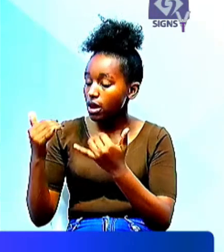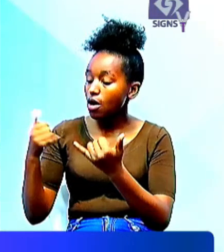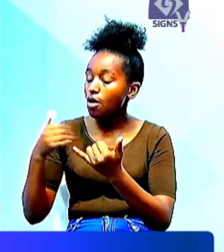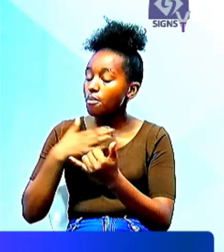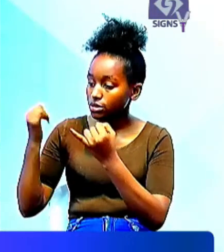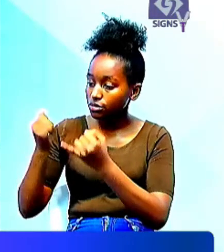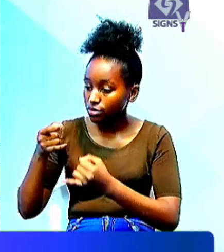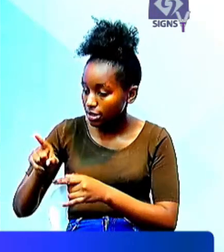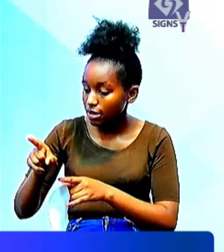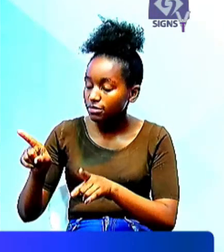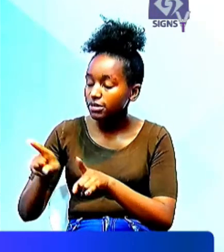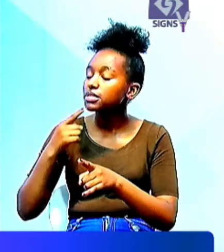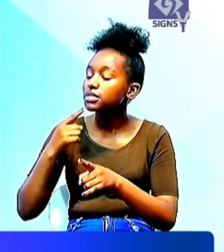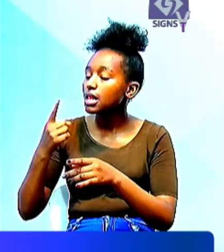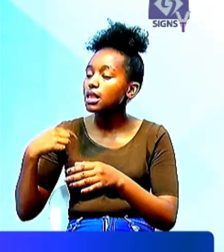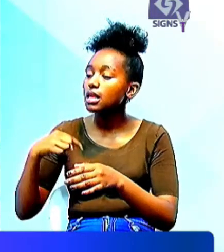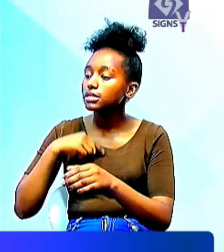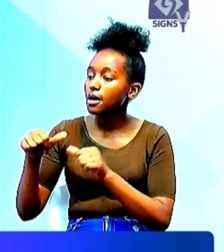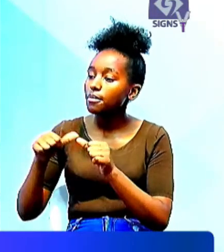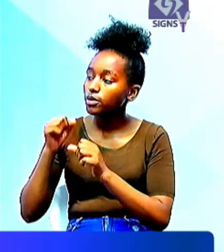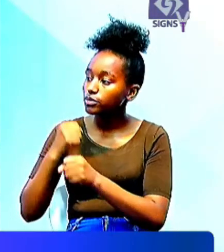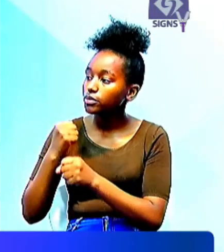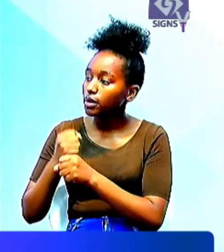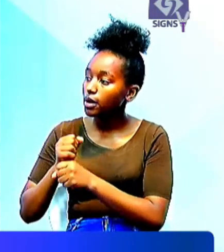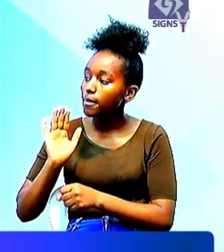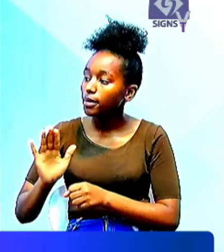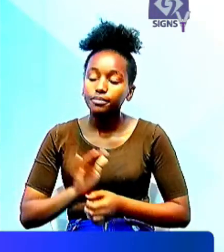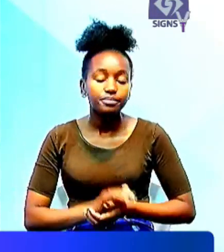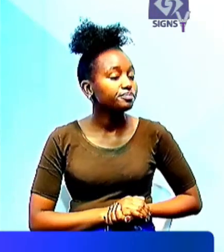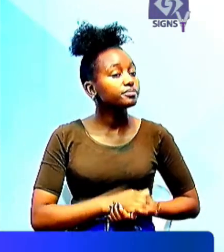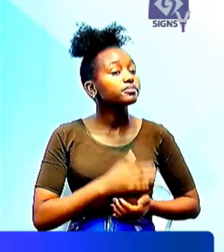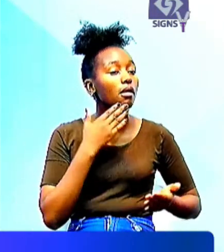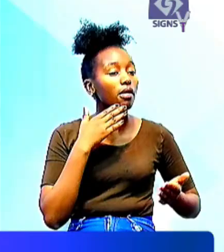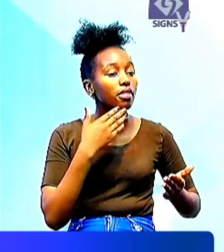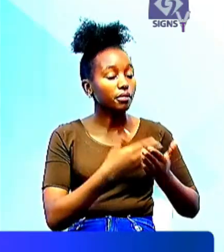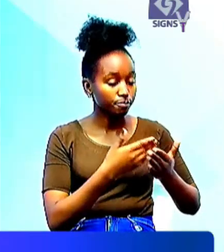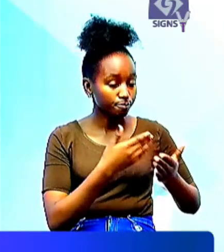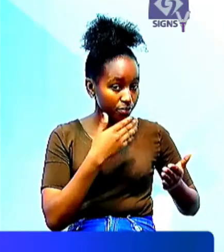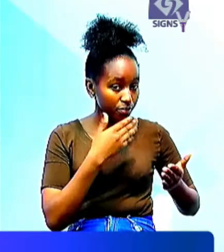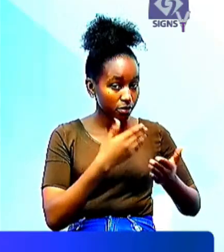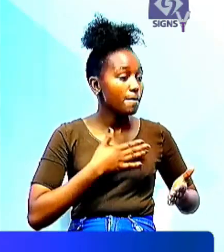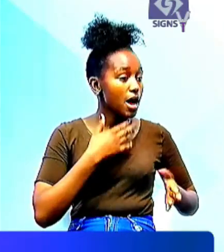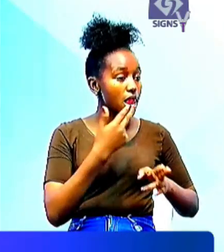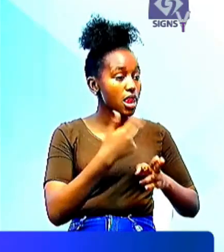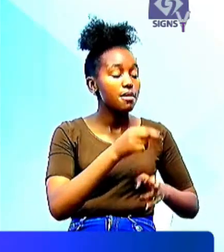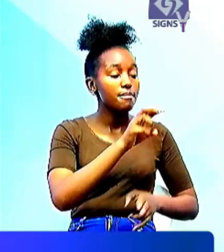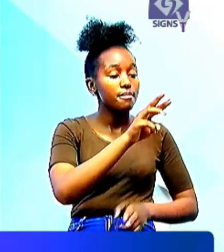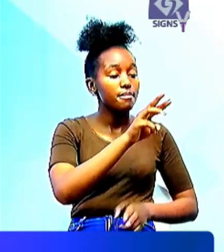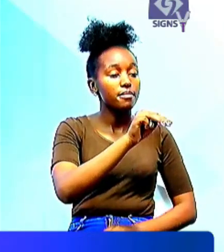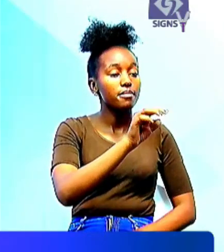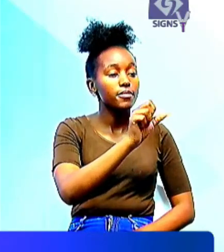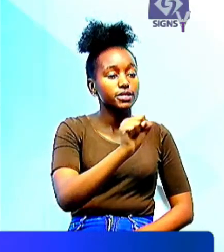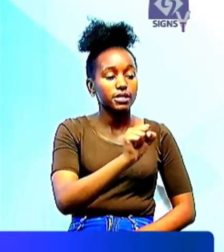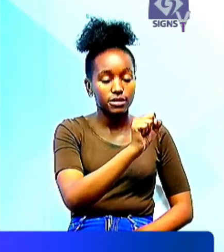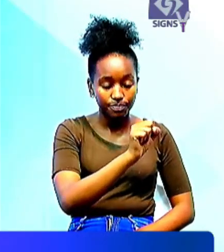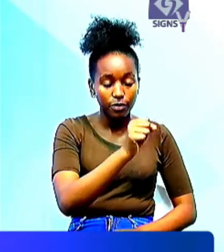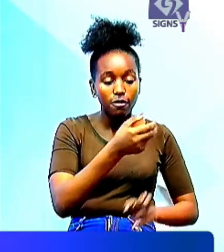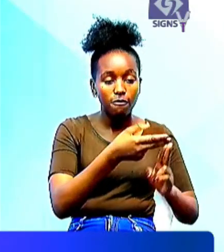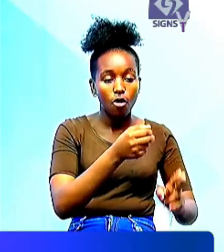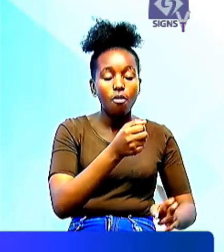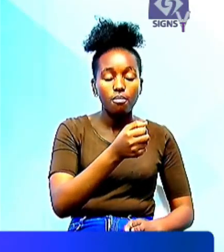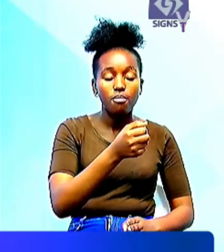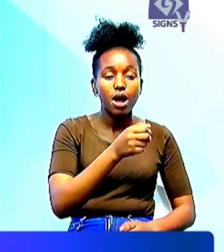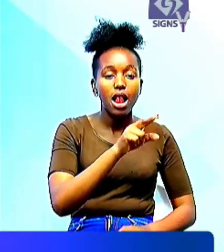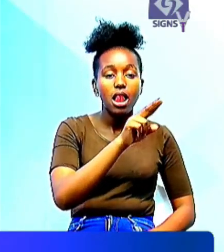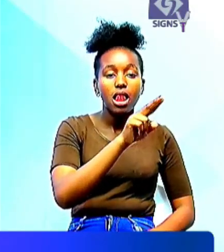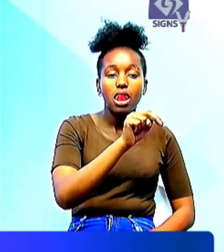and we'll start the conversation. Thank you so much, Alan. My name is Moses Njuguna. I work with Nabo Capital.